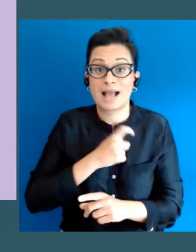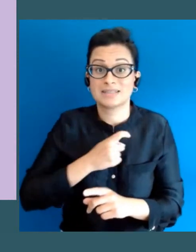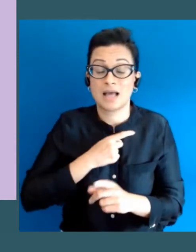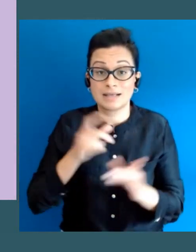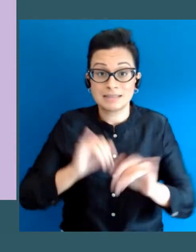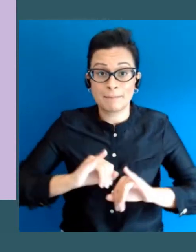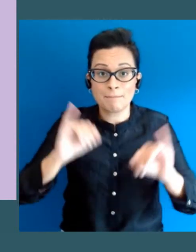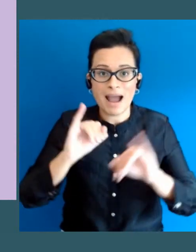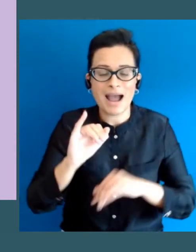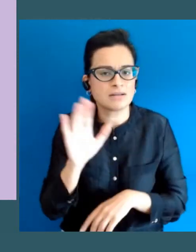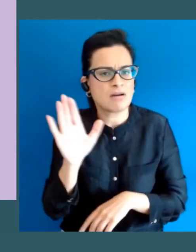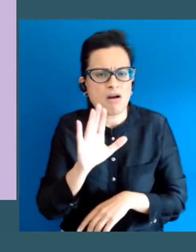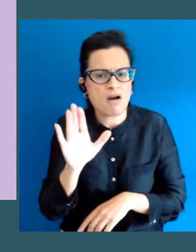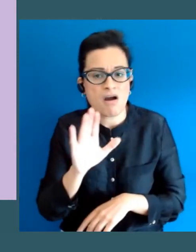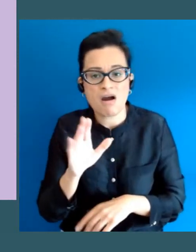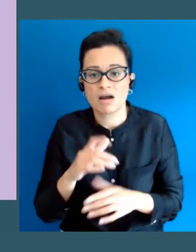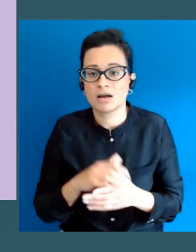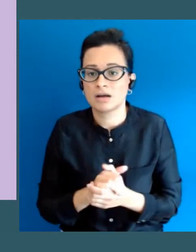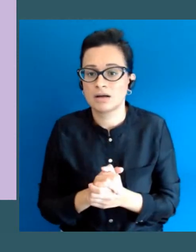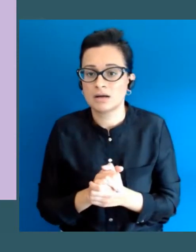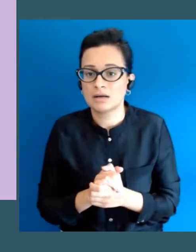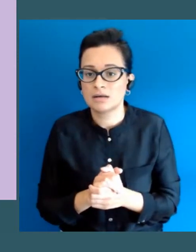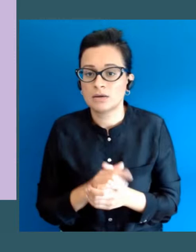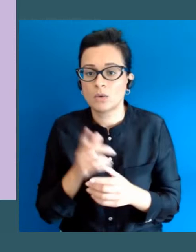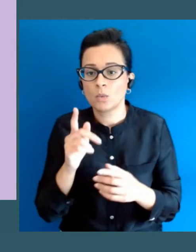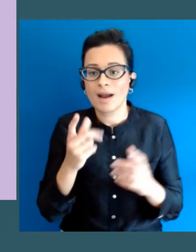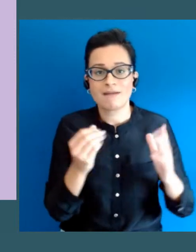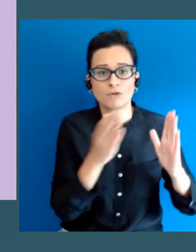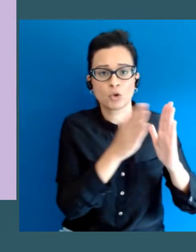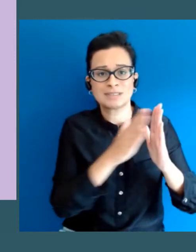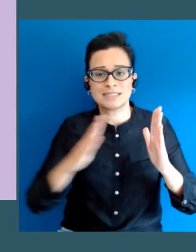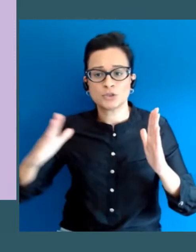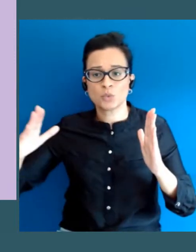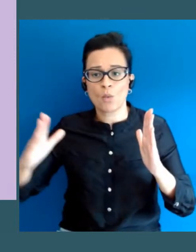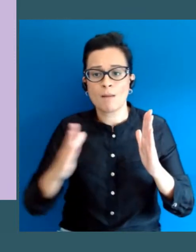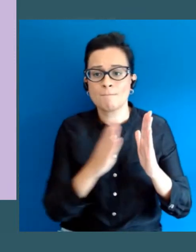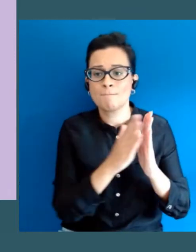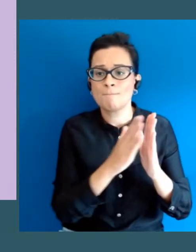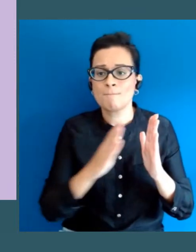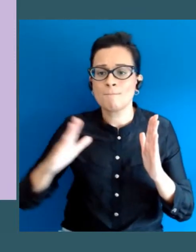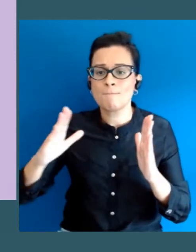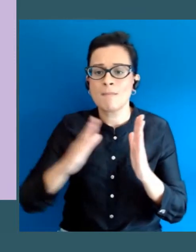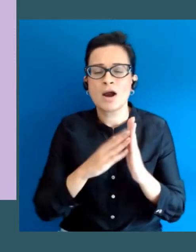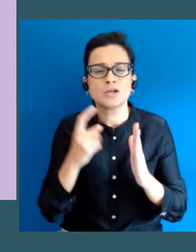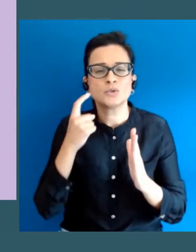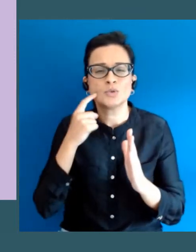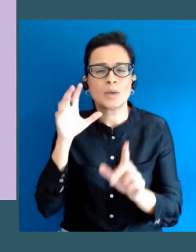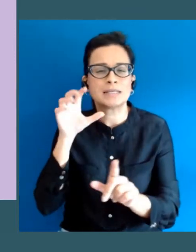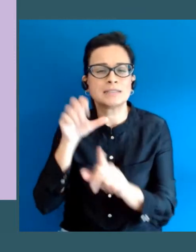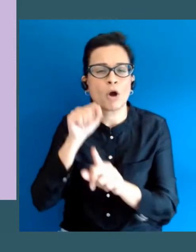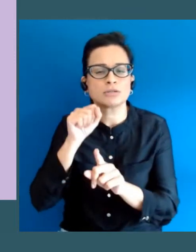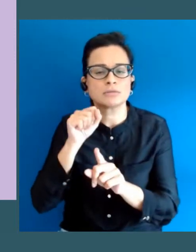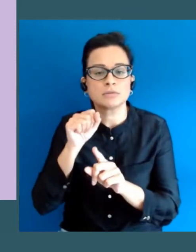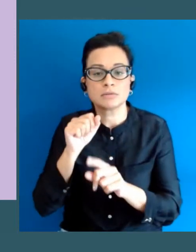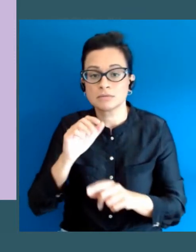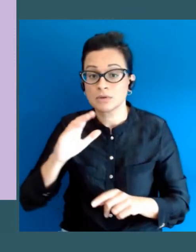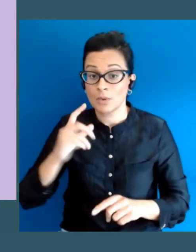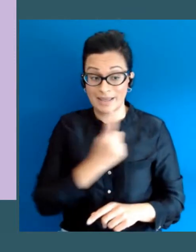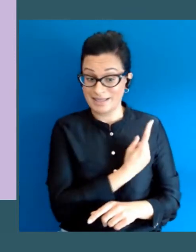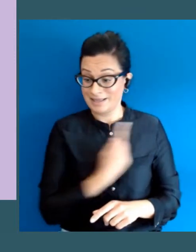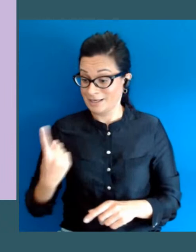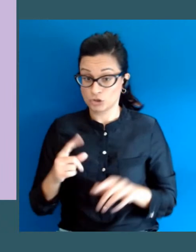of see a continuum here, and what we're looking for is the sweet spot. And now the sweet spot is not the same for every individual, which can